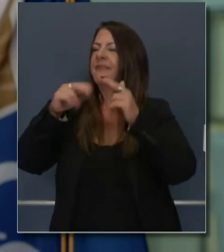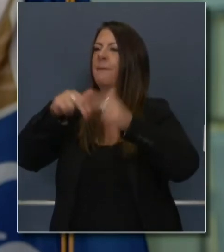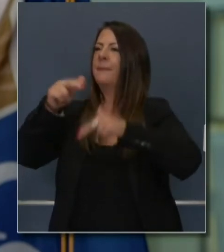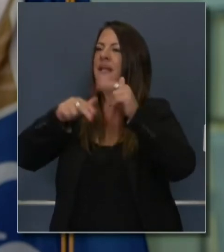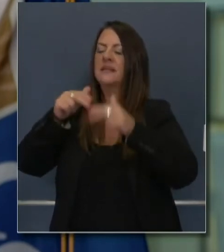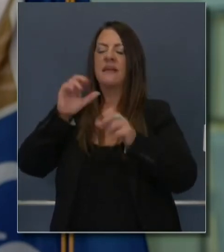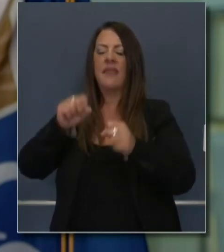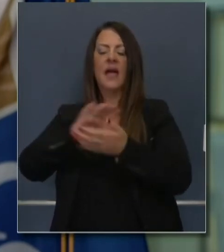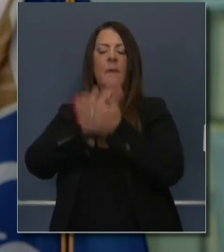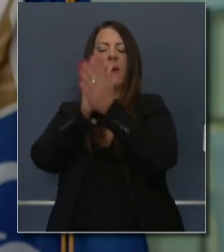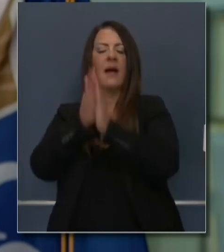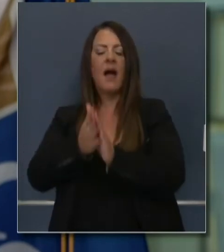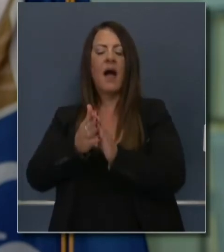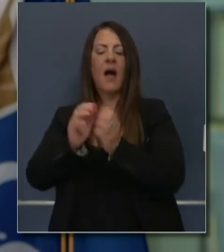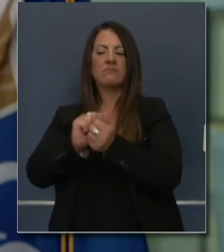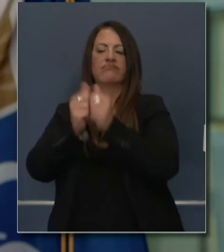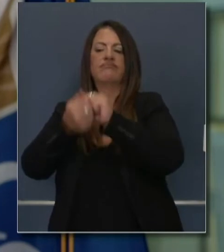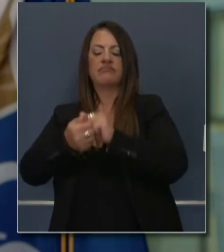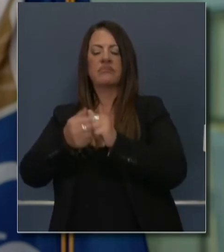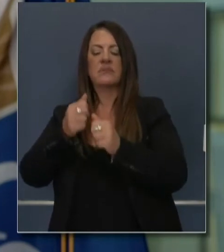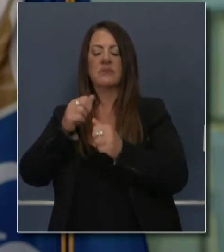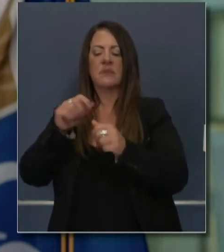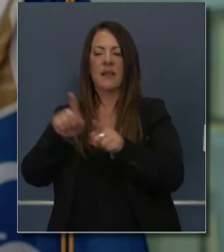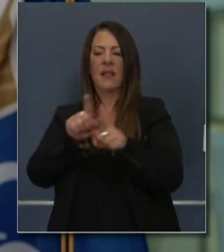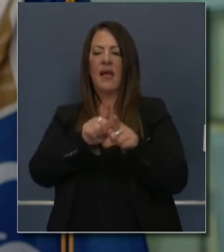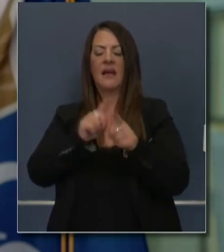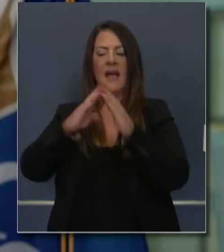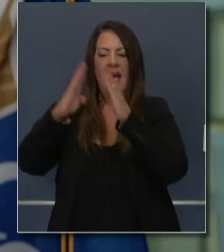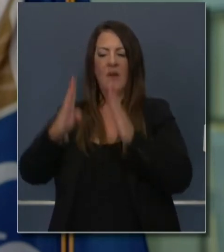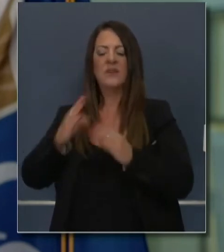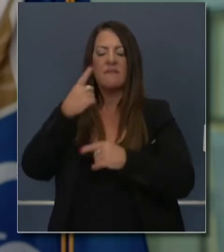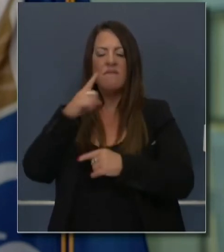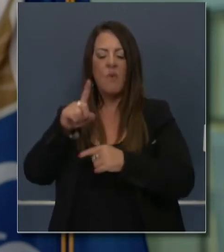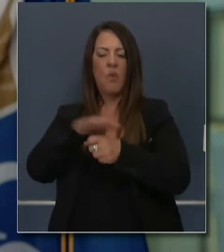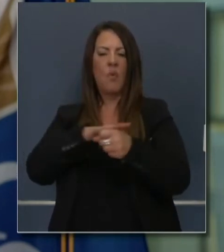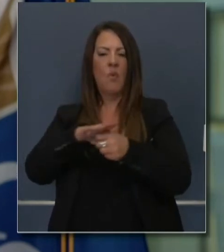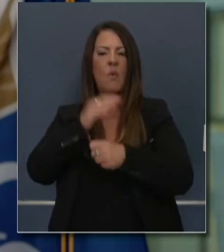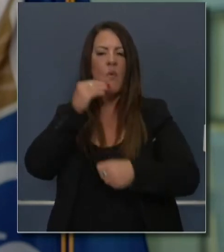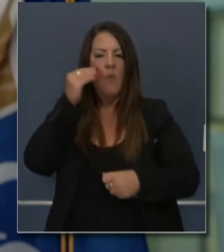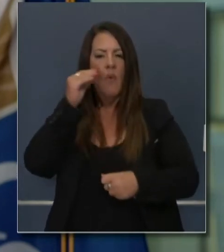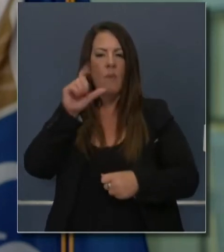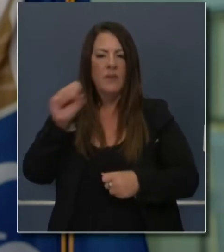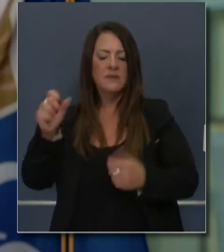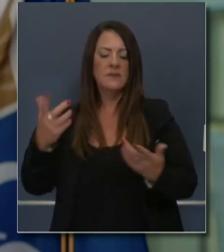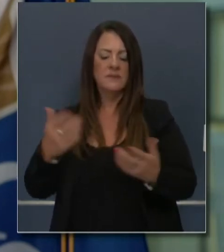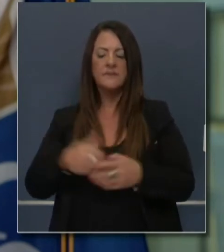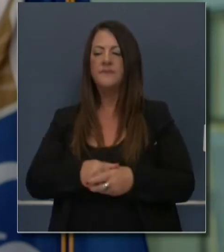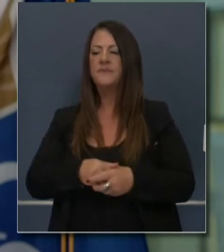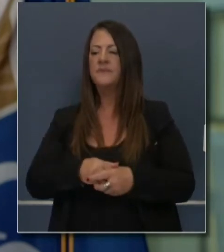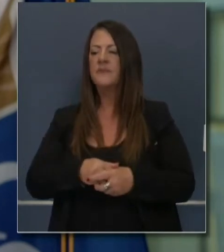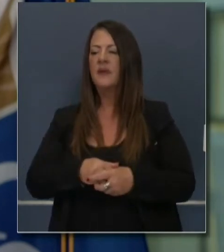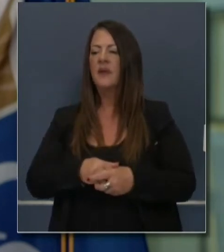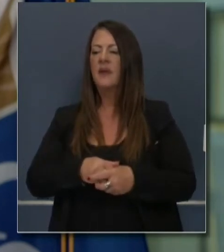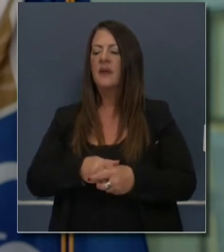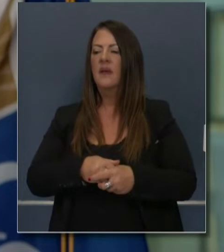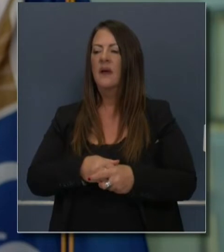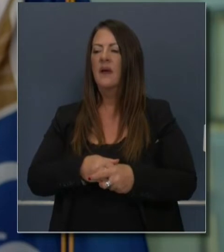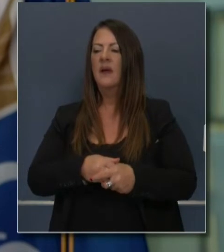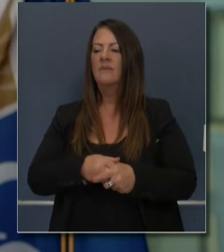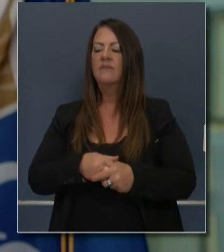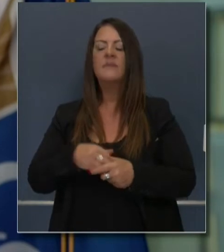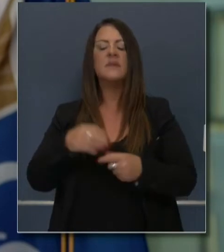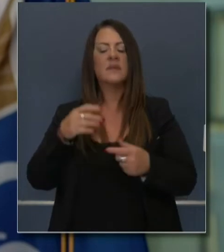use, to have the ability to move money at the local level, regional level, as well as the city level